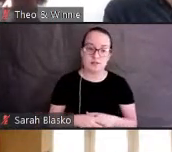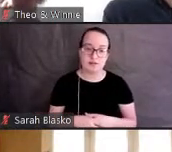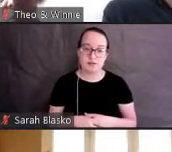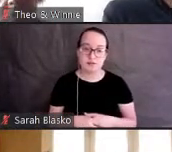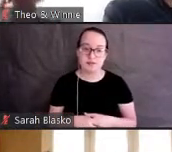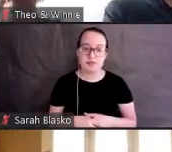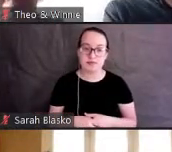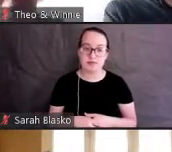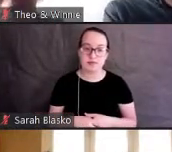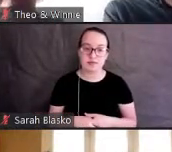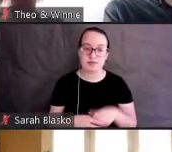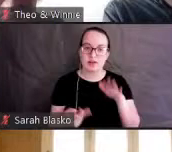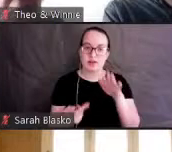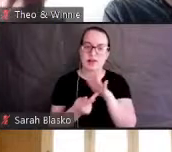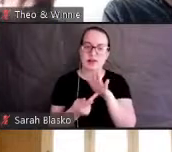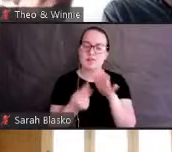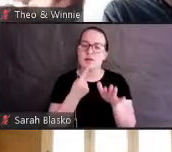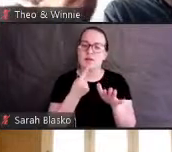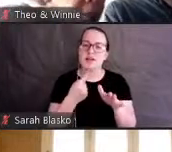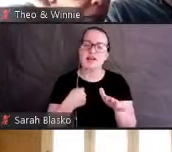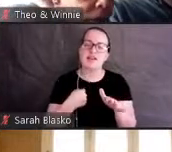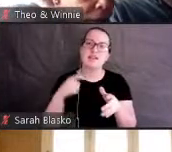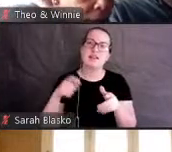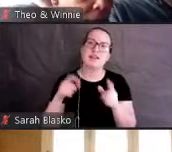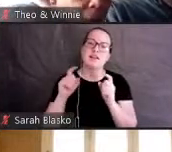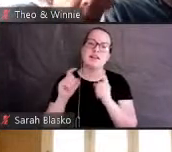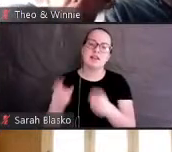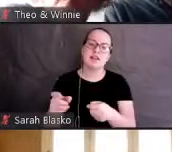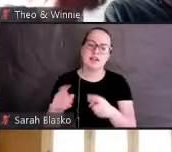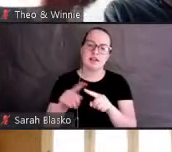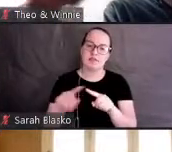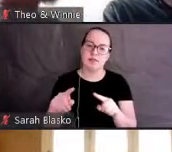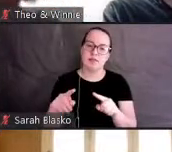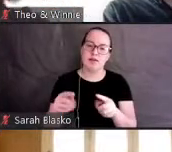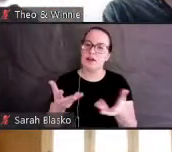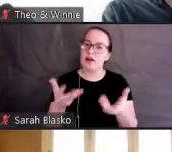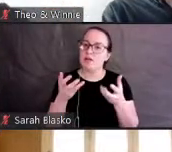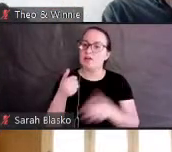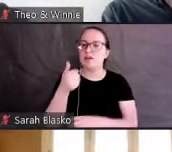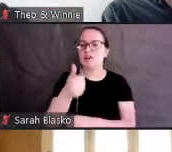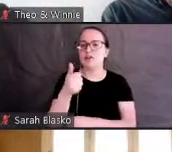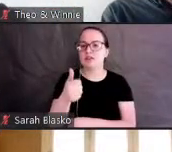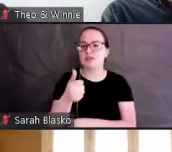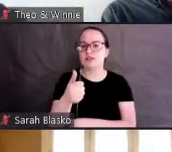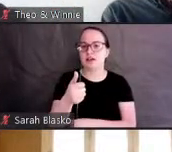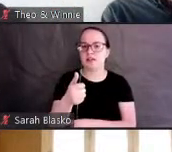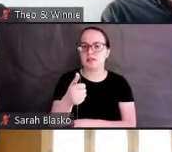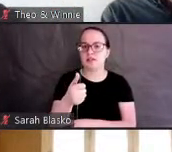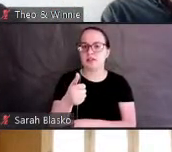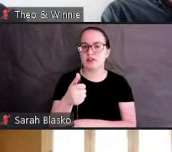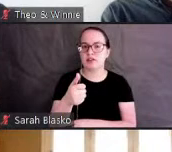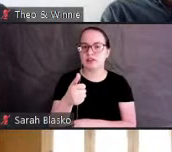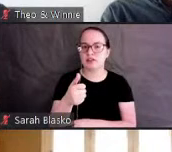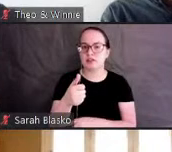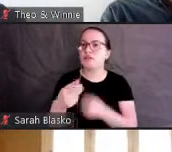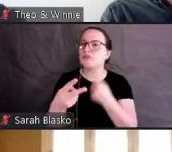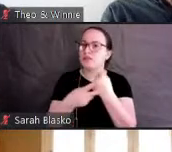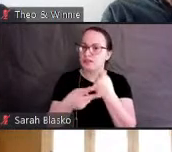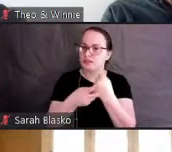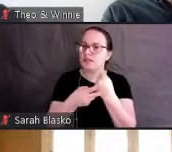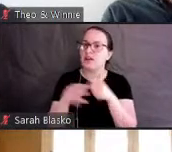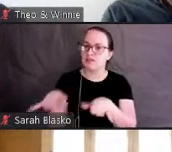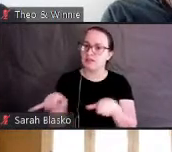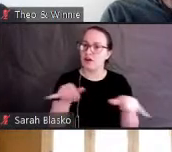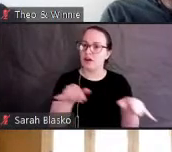gift, but I'm looking for ways for you to invest in your account. You're storing up, right? We know that to be true.